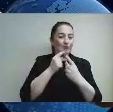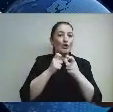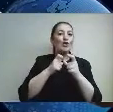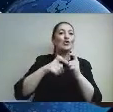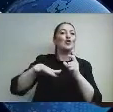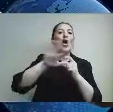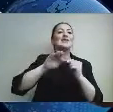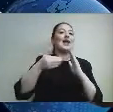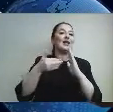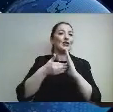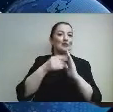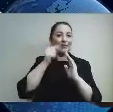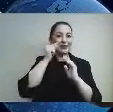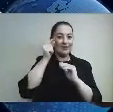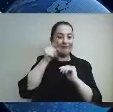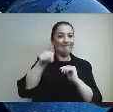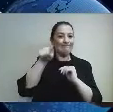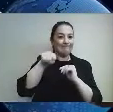establishing their